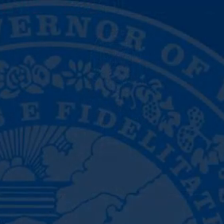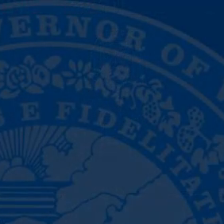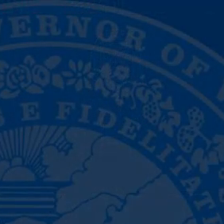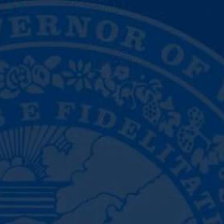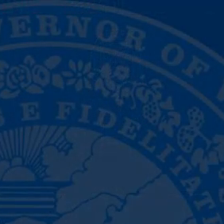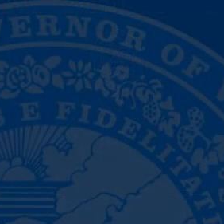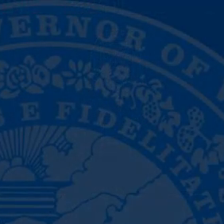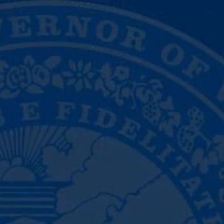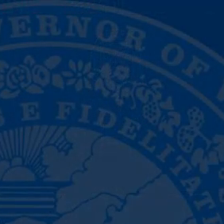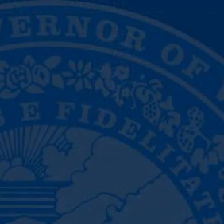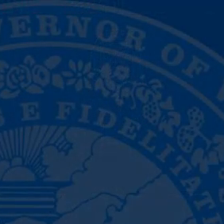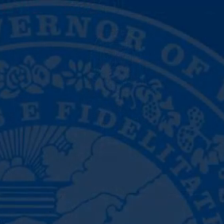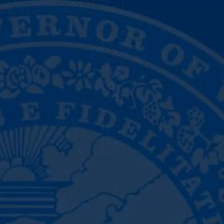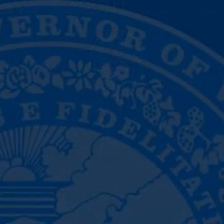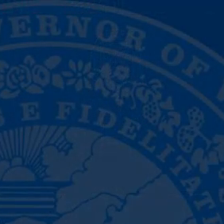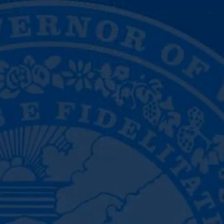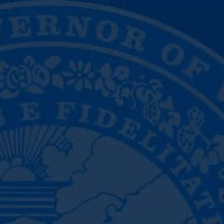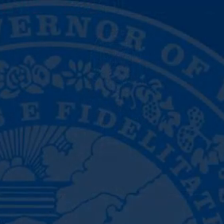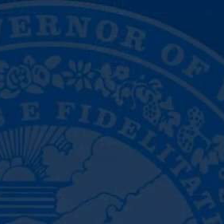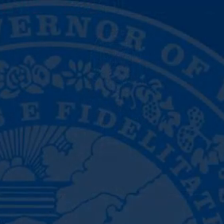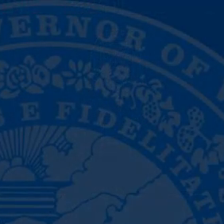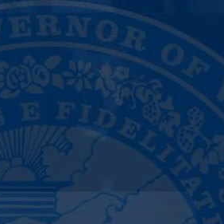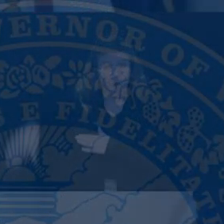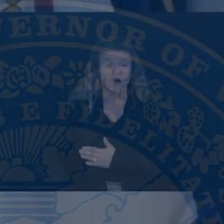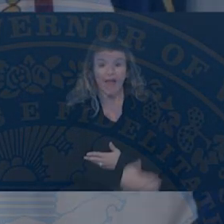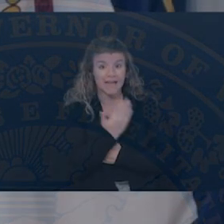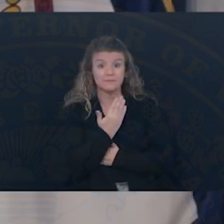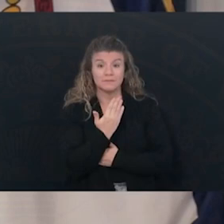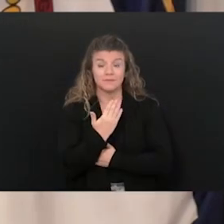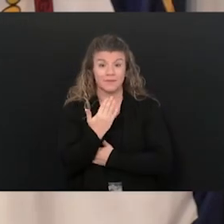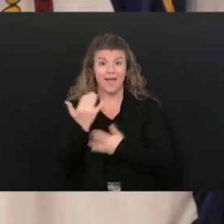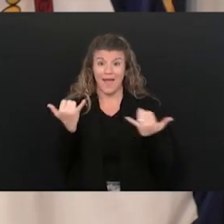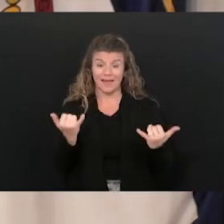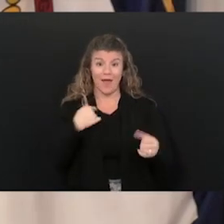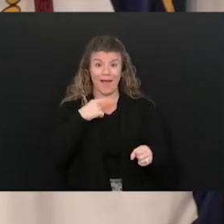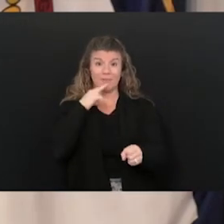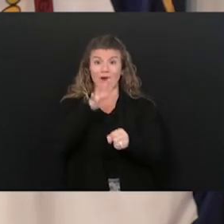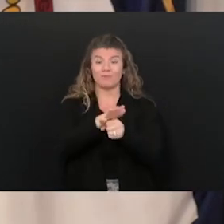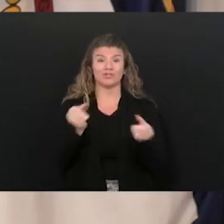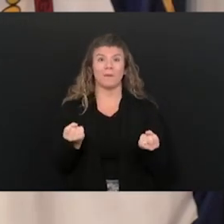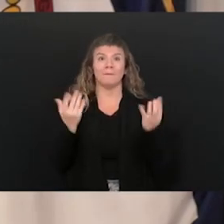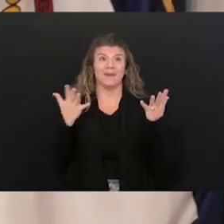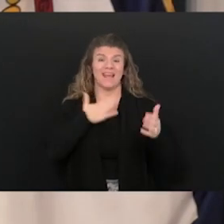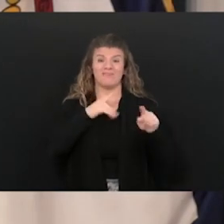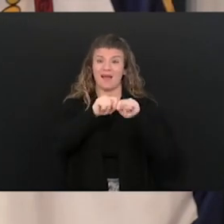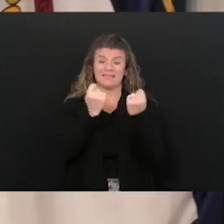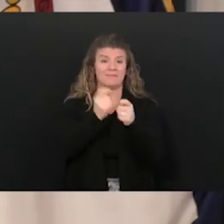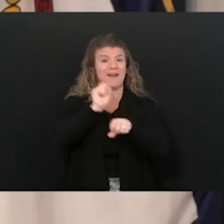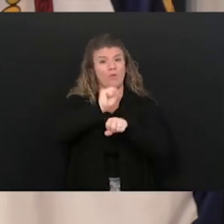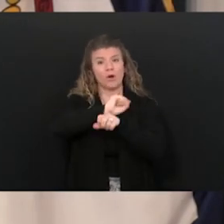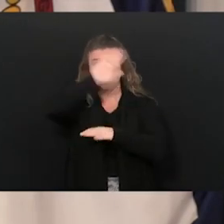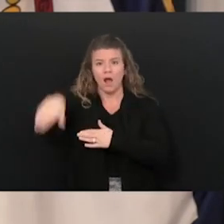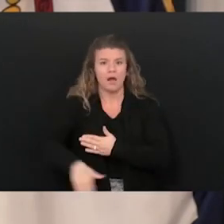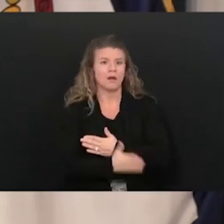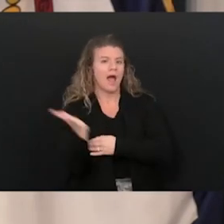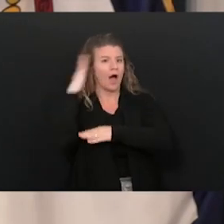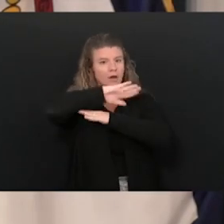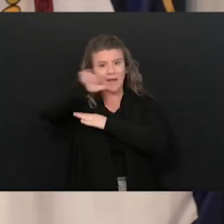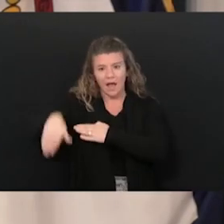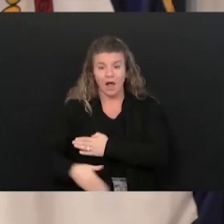developed a plan he named West Virginia strong. The comeback. We've come up with a methodology that we think